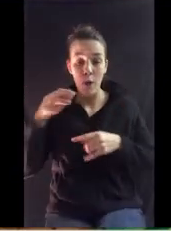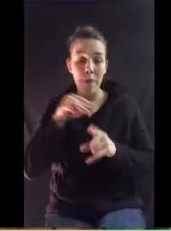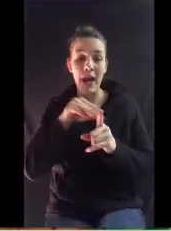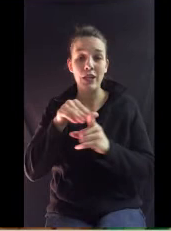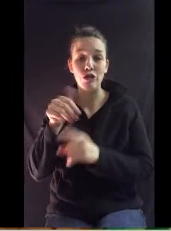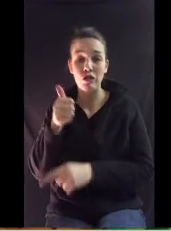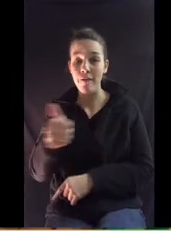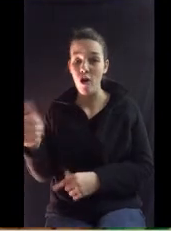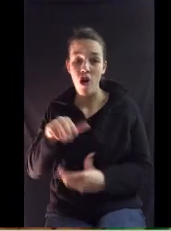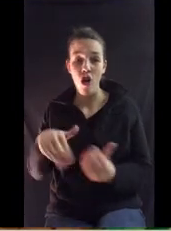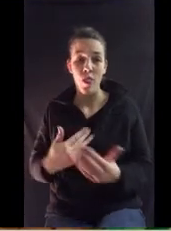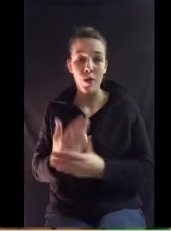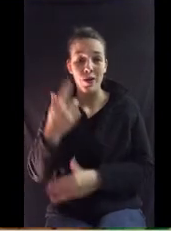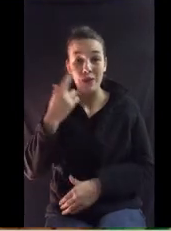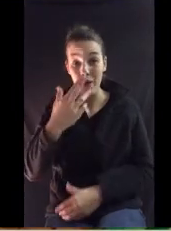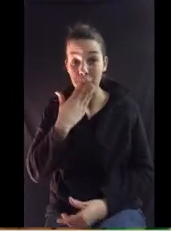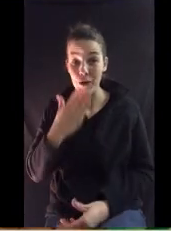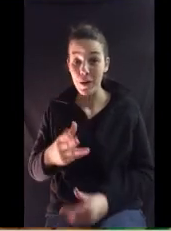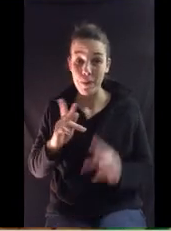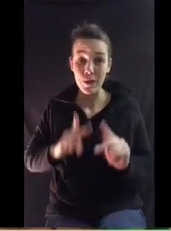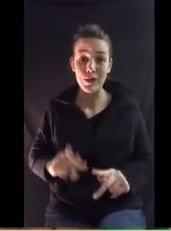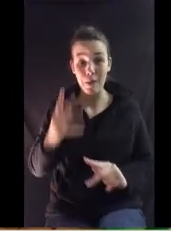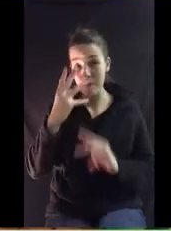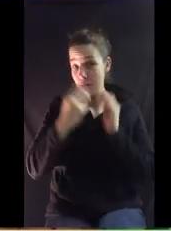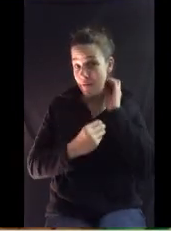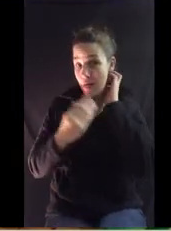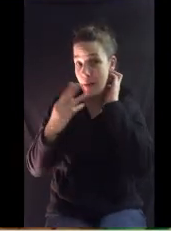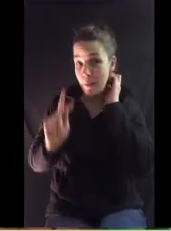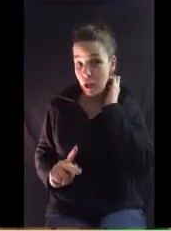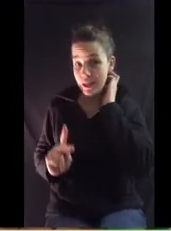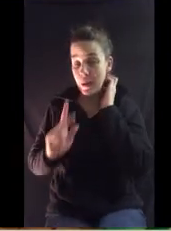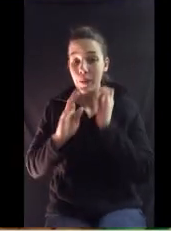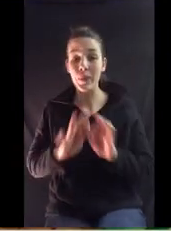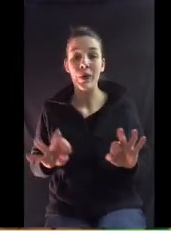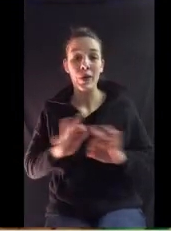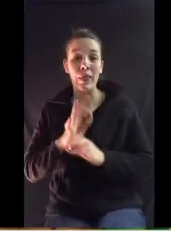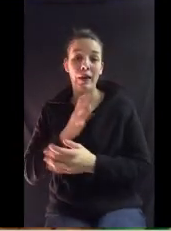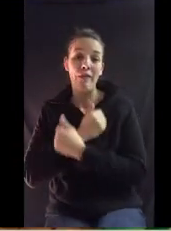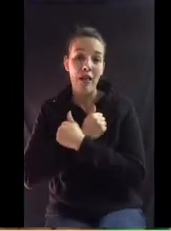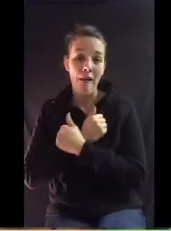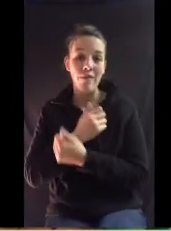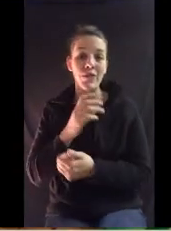yourself of all the reasons why you are a good person and a beautiful